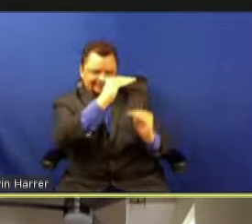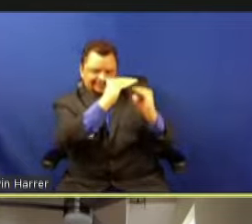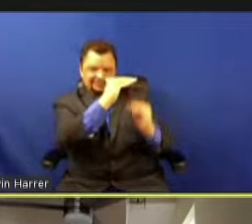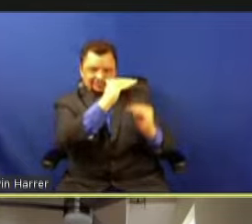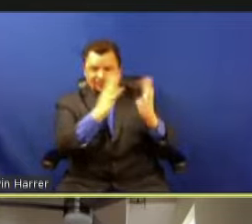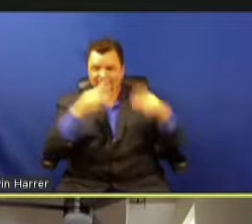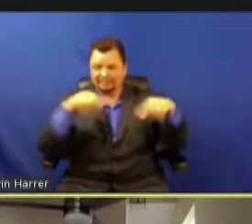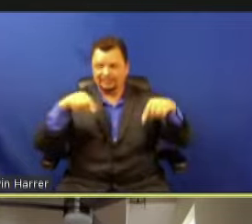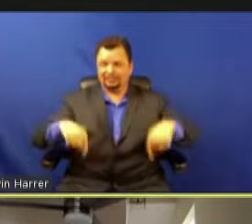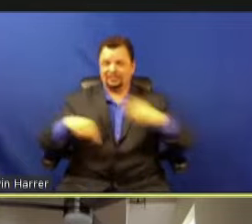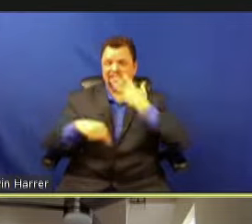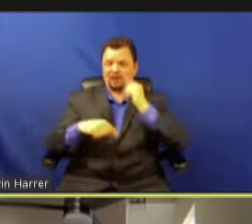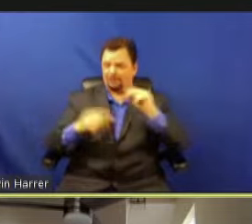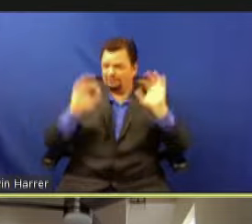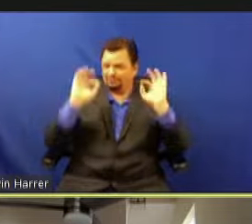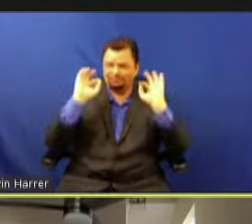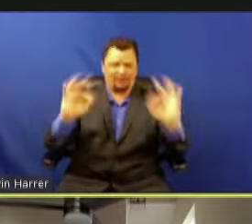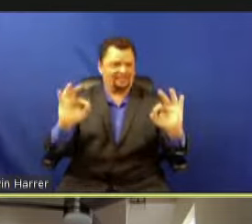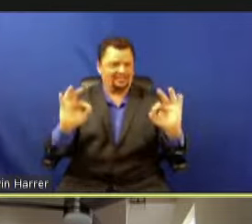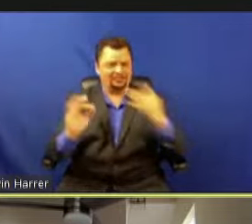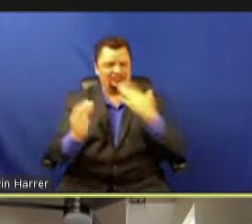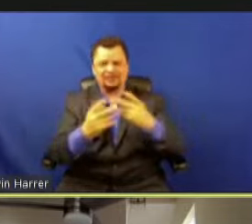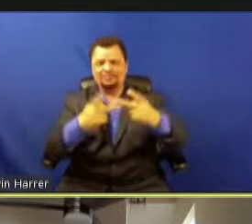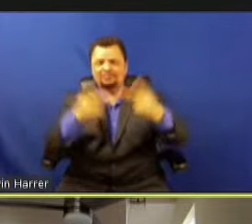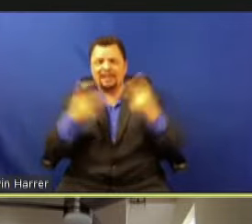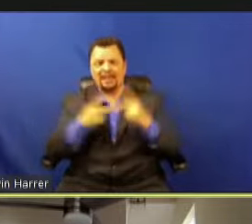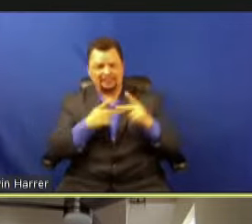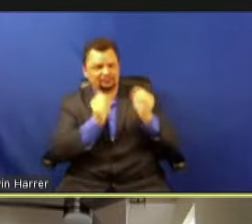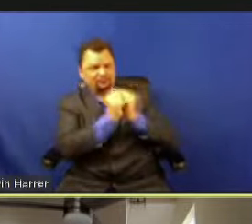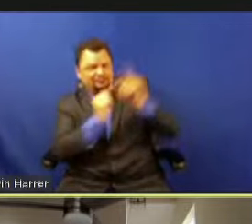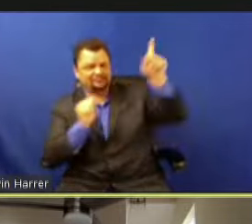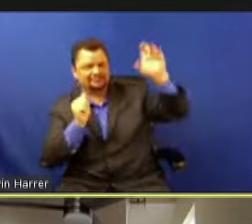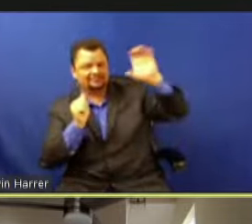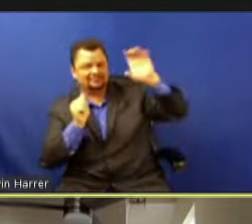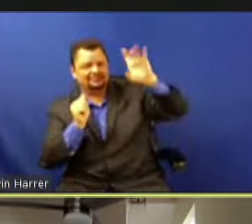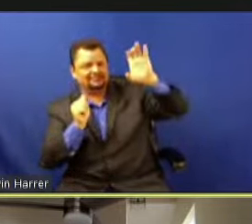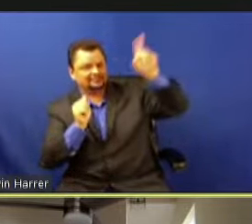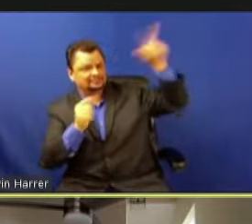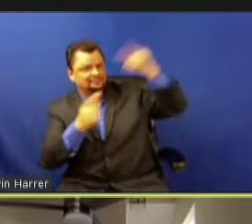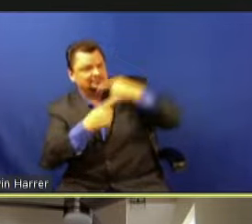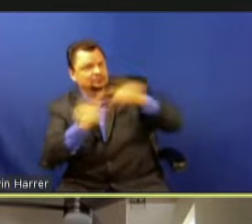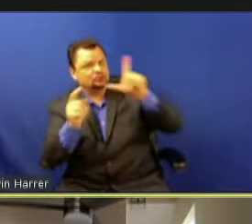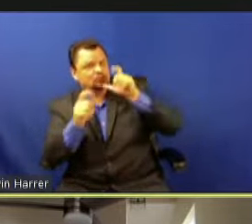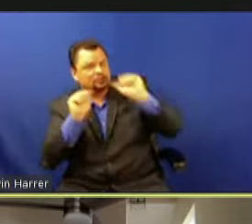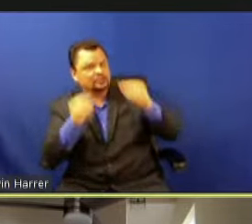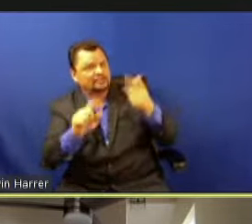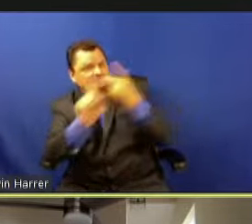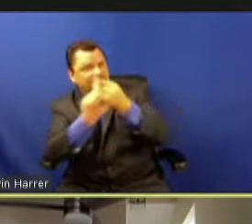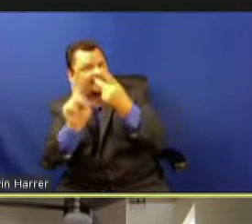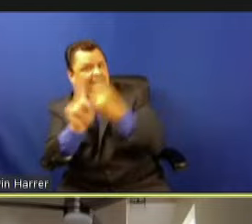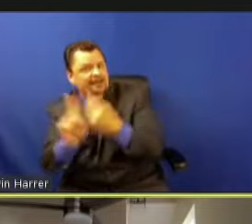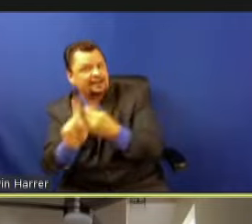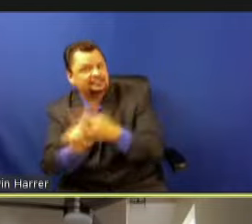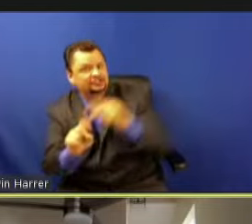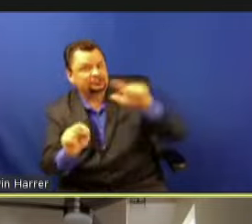and CDC's announcement on who gets boosters and when those populations are eligible. Colorado is ready. Now I'll turn it